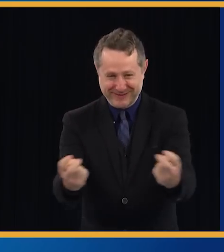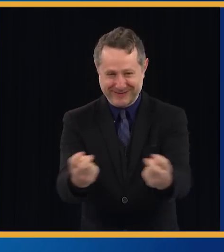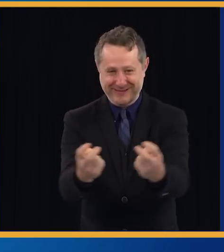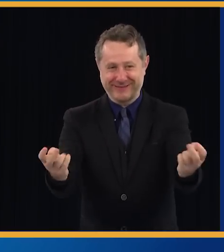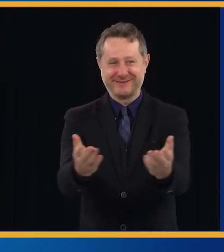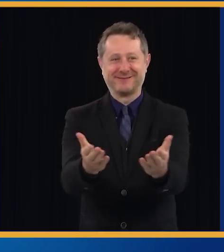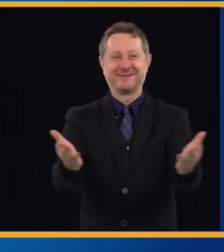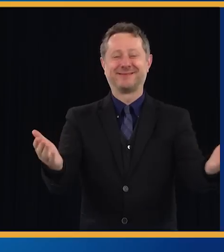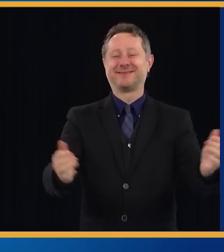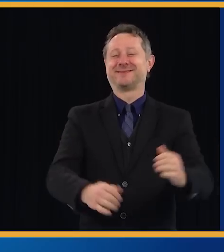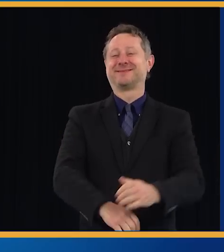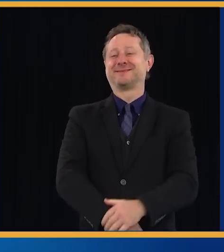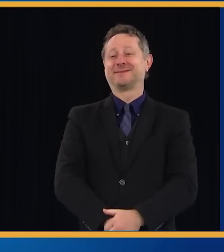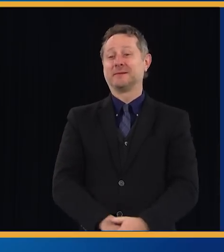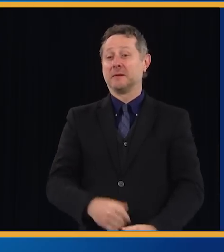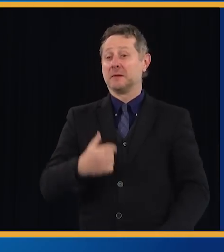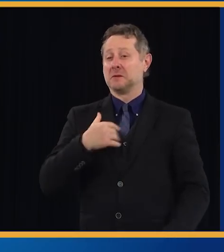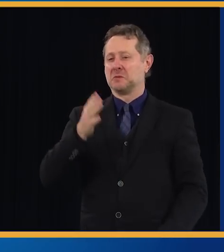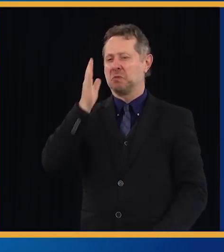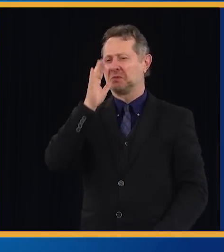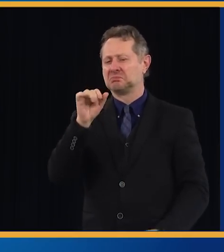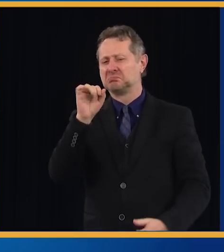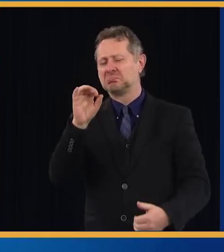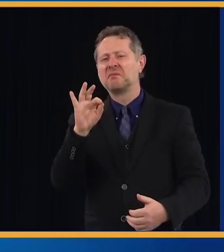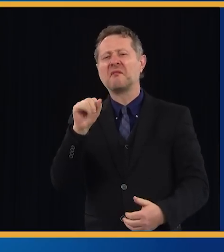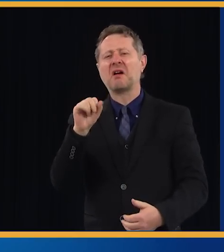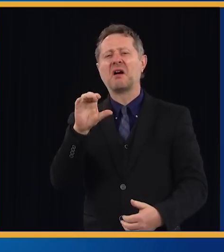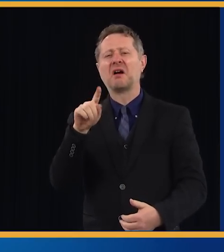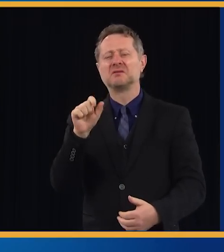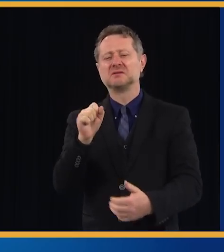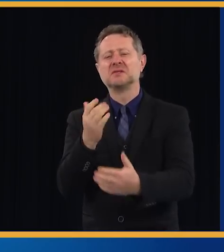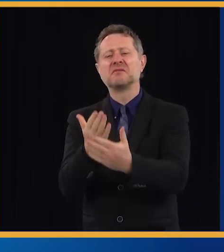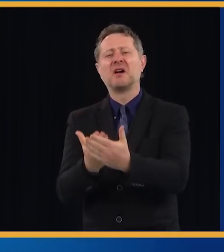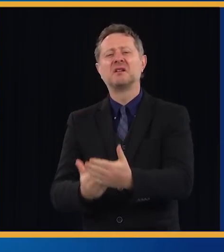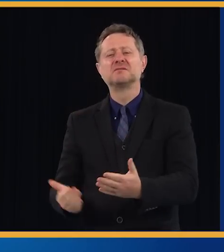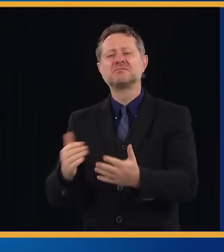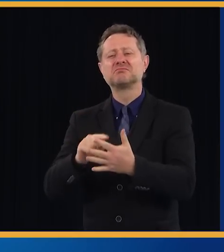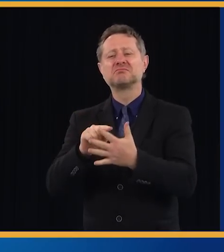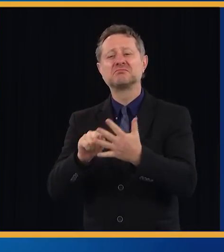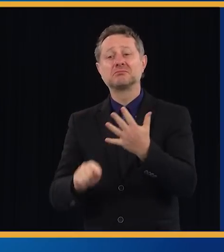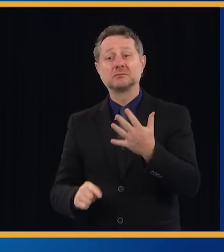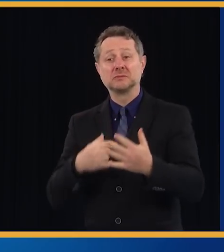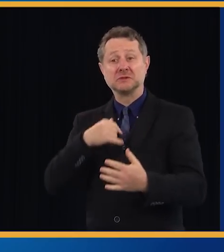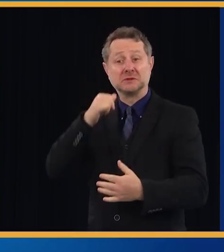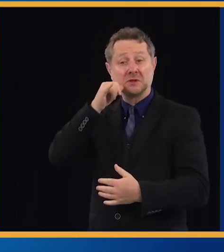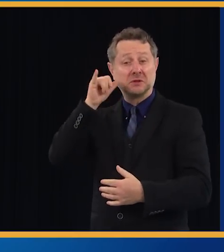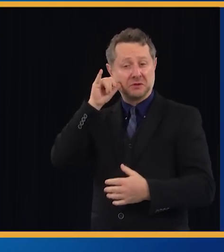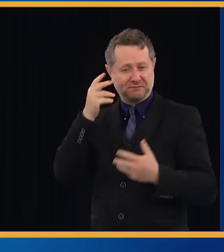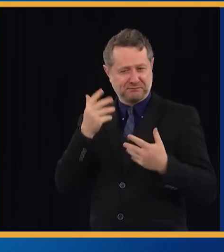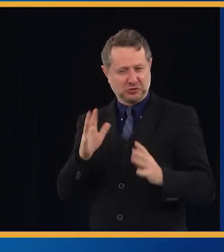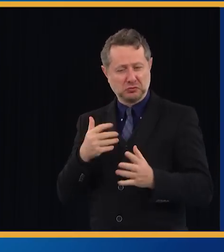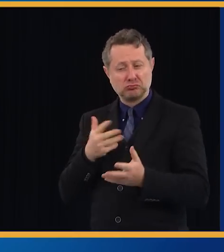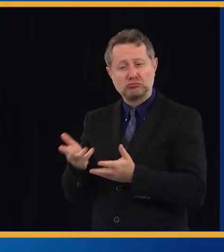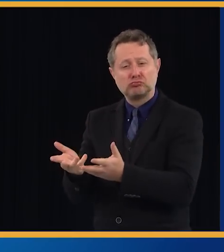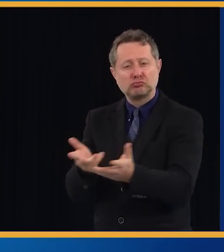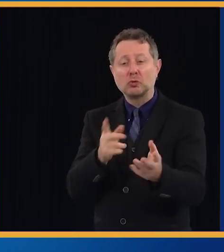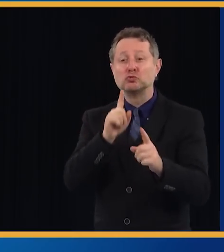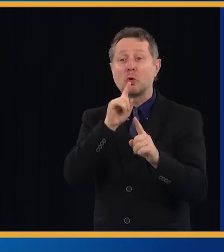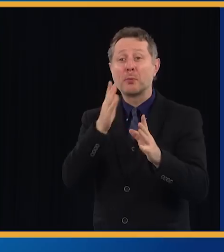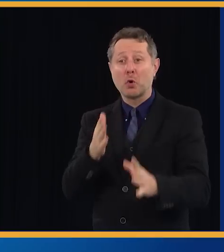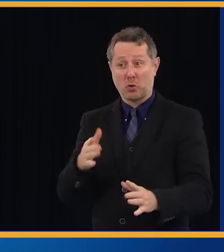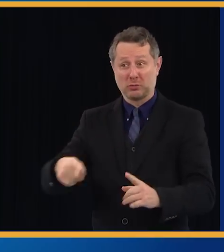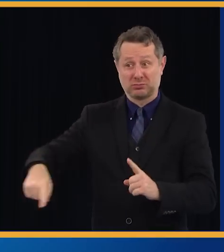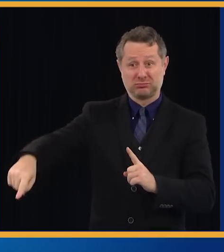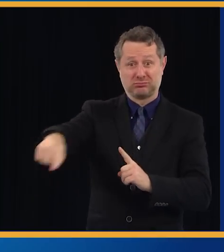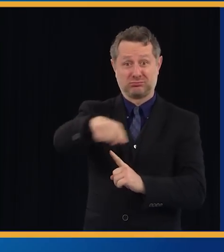We're going to go through some facts. I was talking to a reporter yesterday who said, basically, you